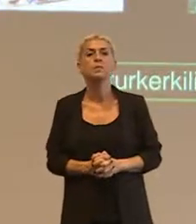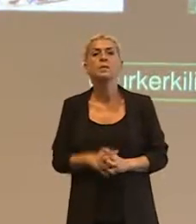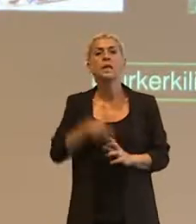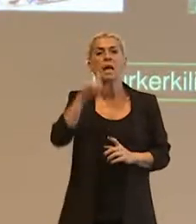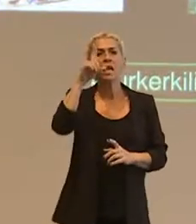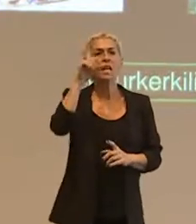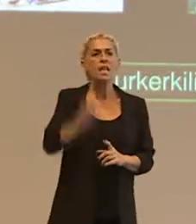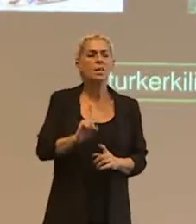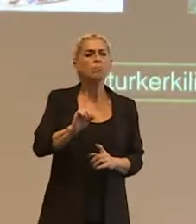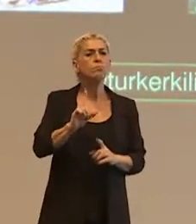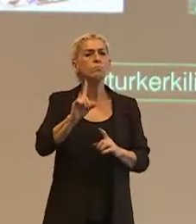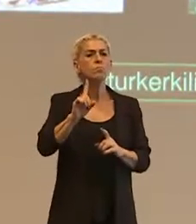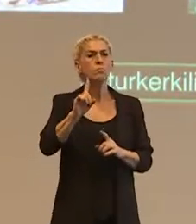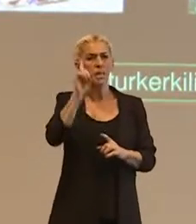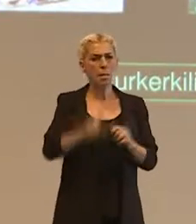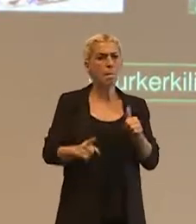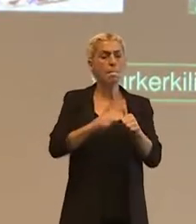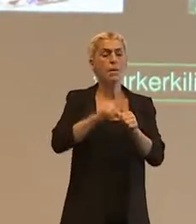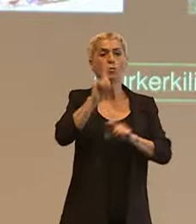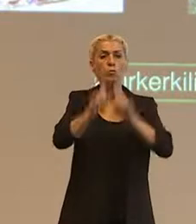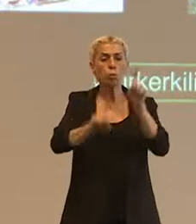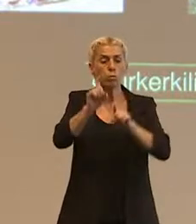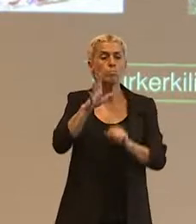as we know it